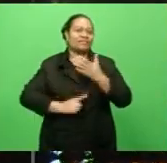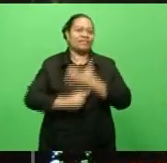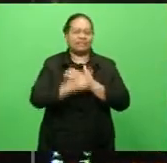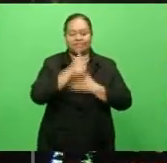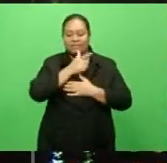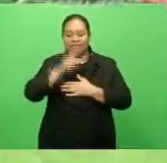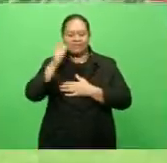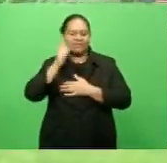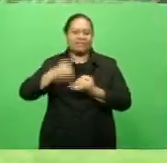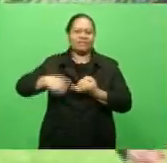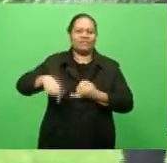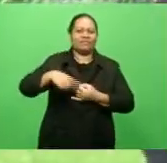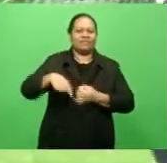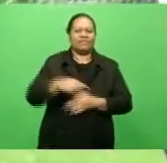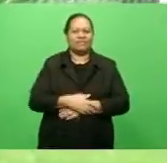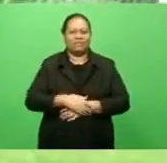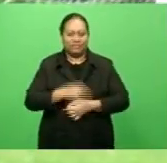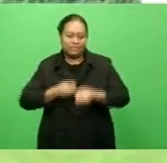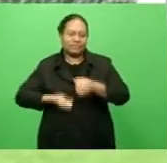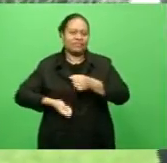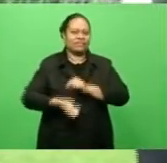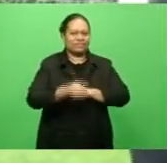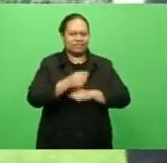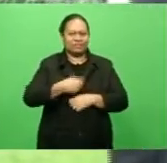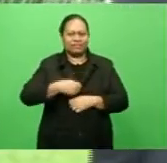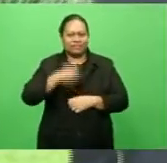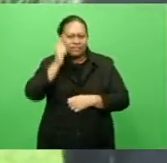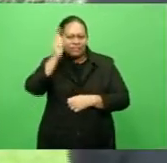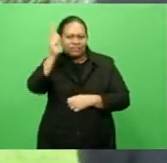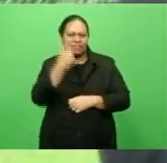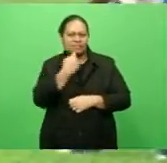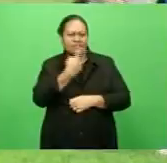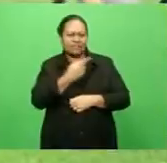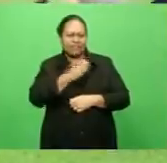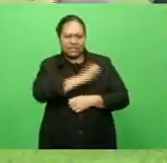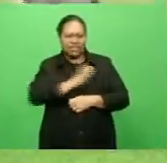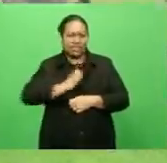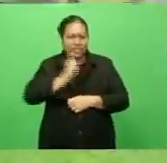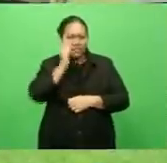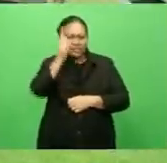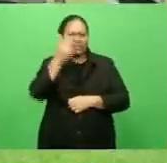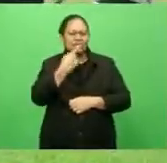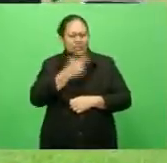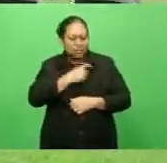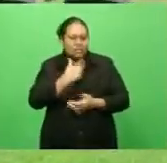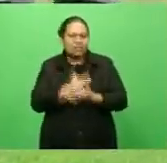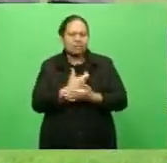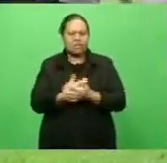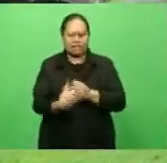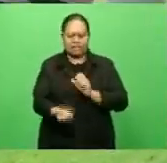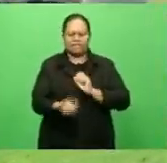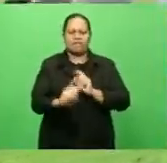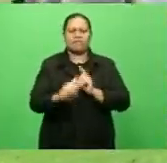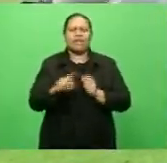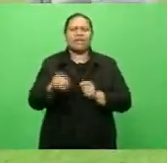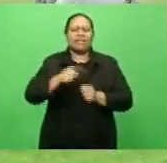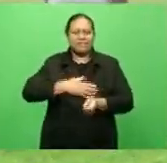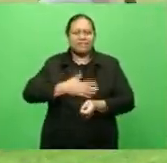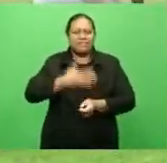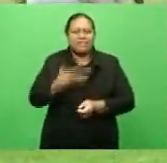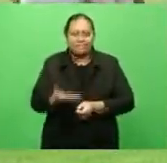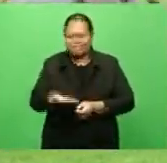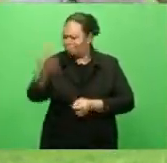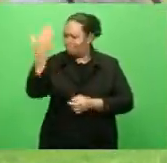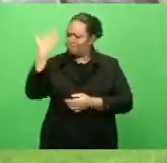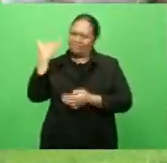Suva yesterday. Cricket Fiji Chief Executive Alex Kondrote says they were quite surprised with the feedback and interest in the last few